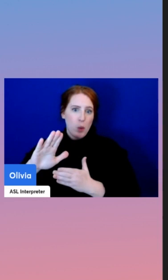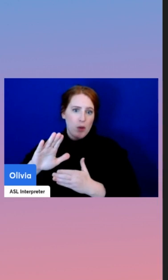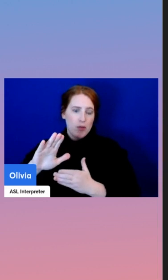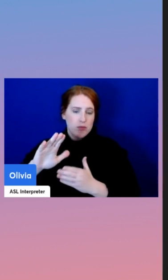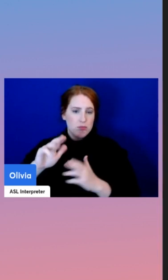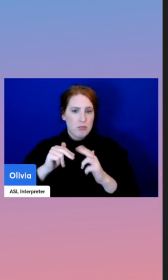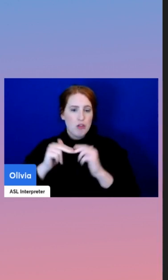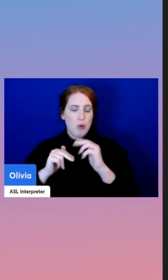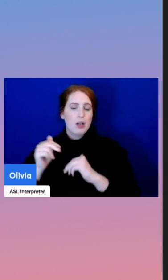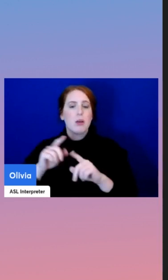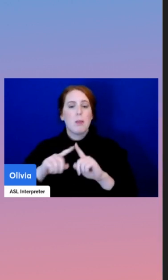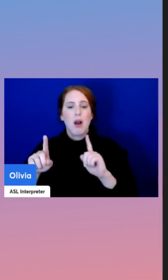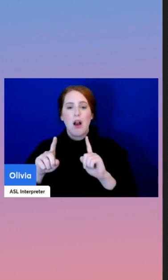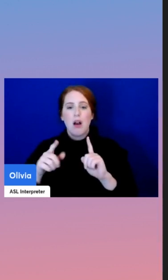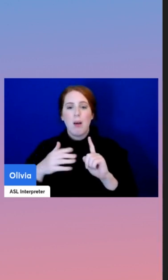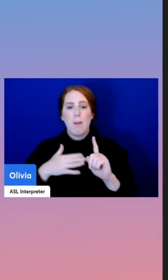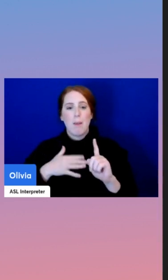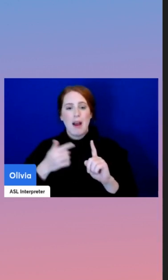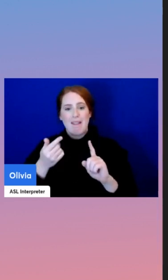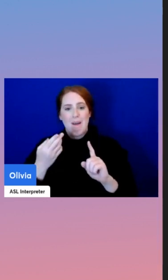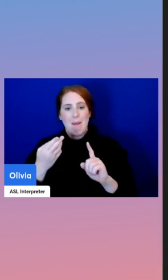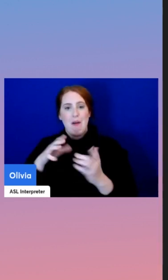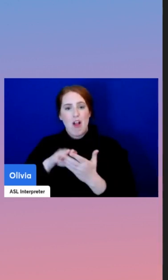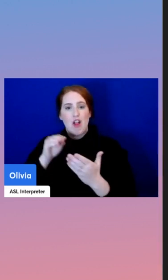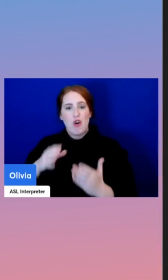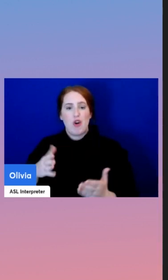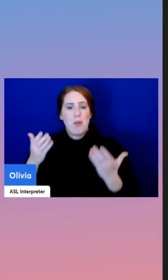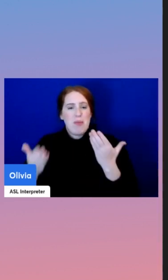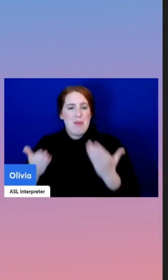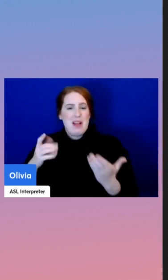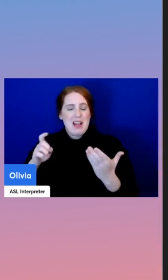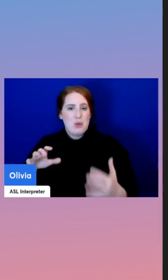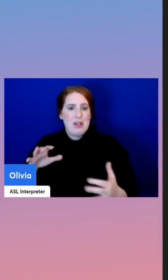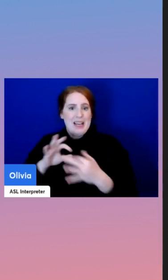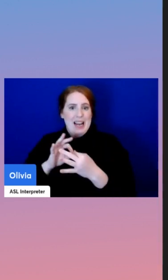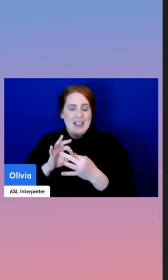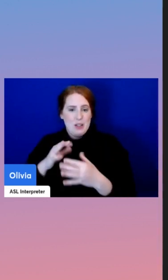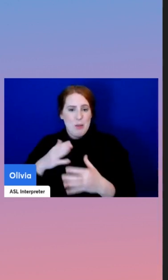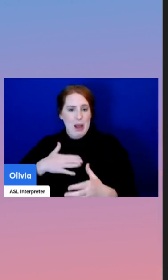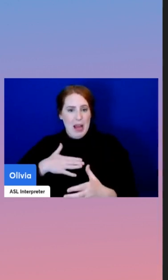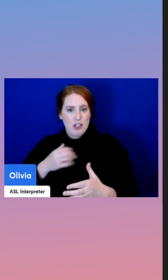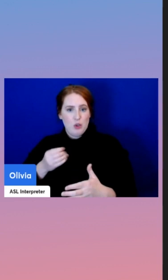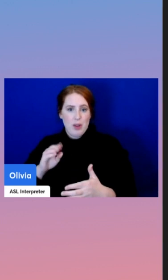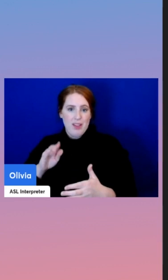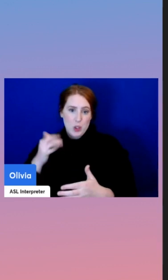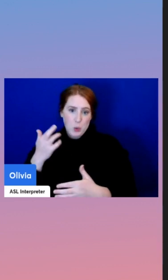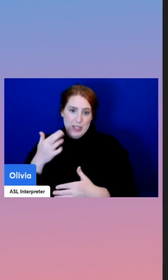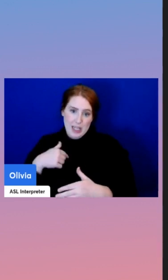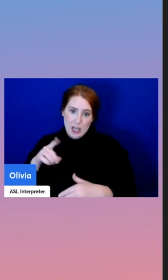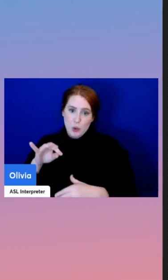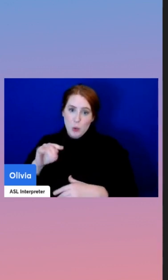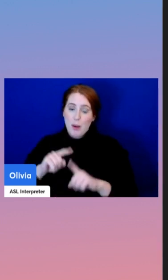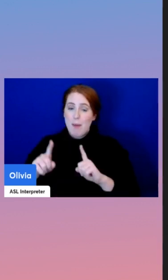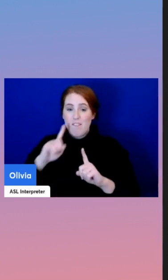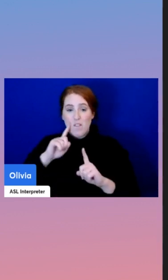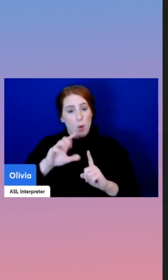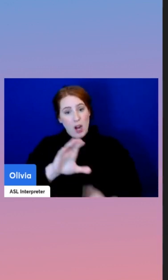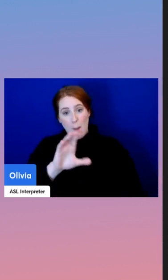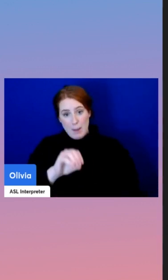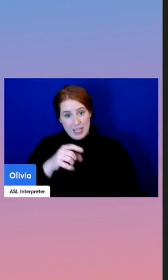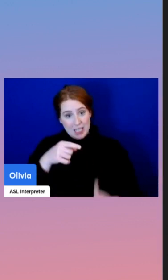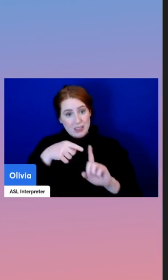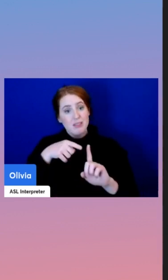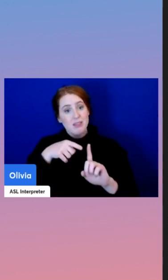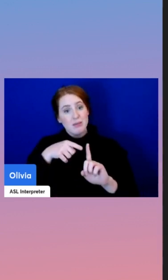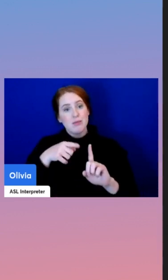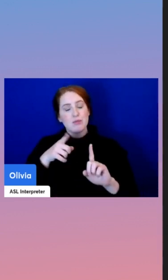It's just that in case my GitLab runner needs to connect to my instance via internet, that's why I'm doing that. But in a context of a company, you can